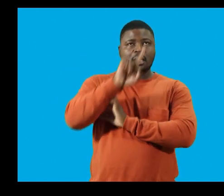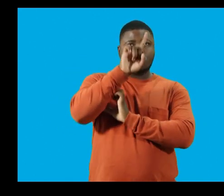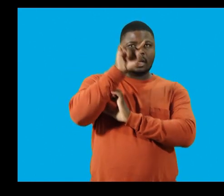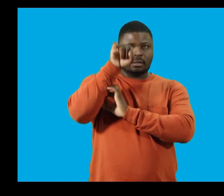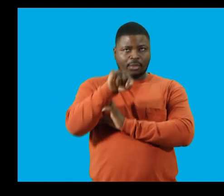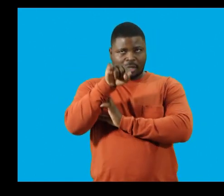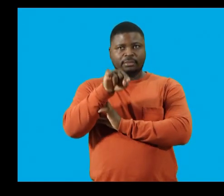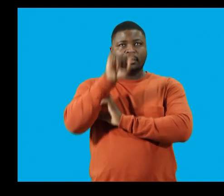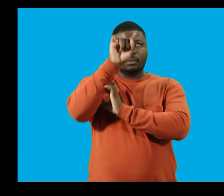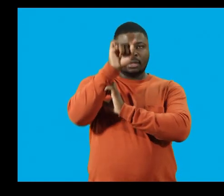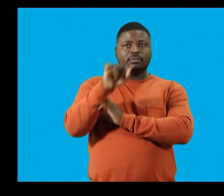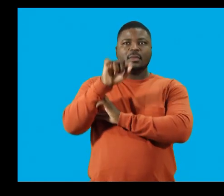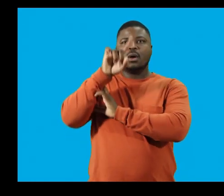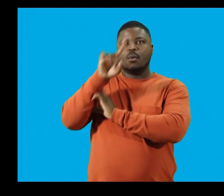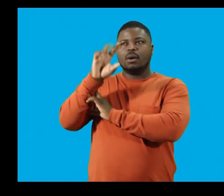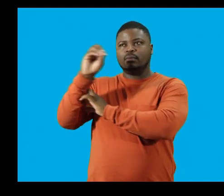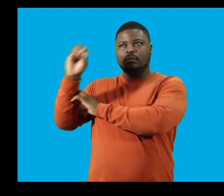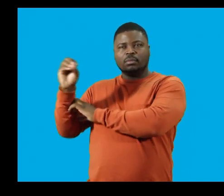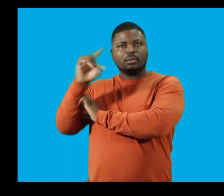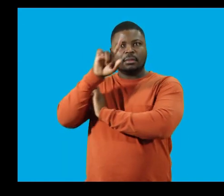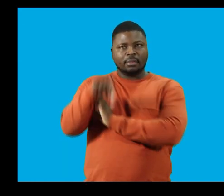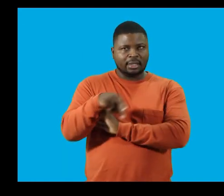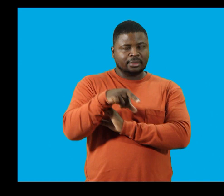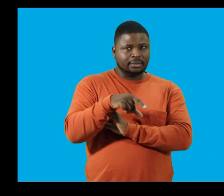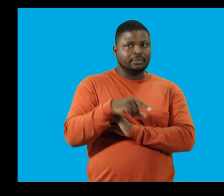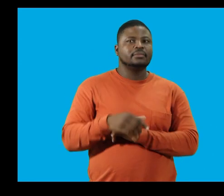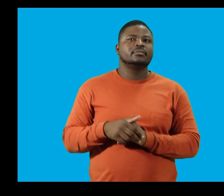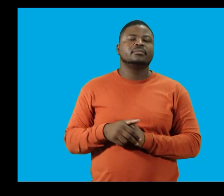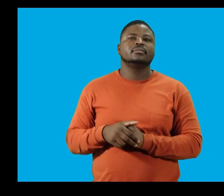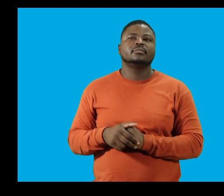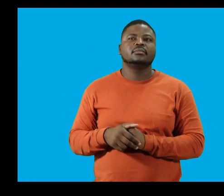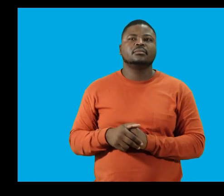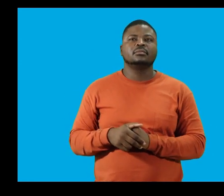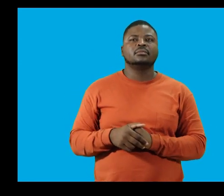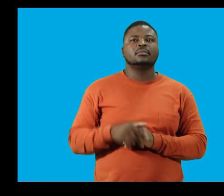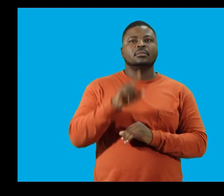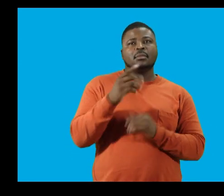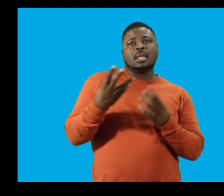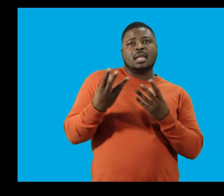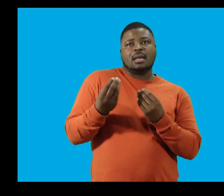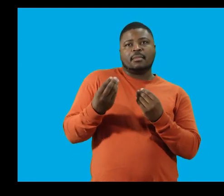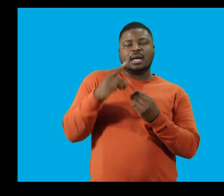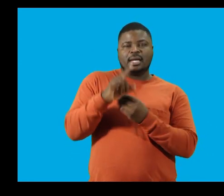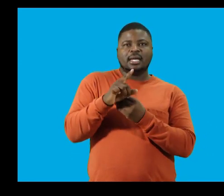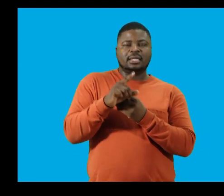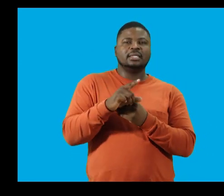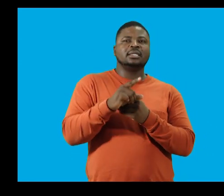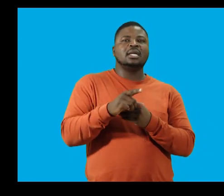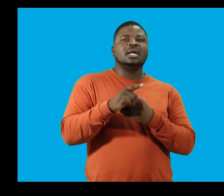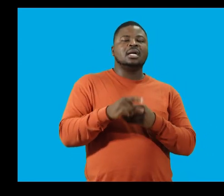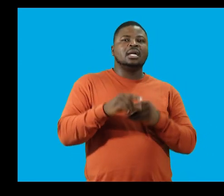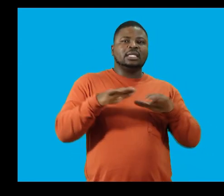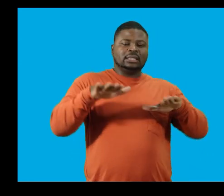scale, 1 is to something, and that will be a number scale.